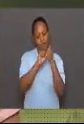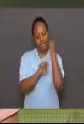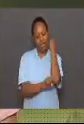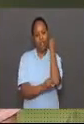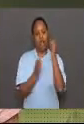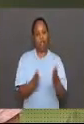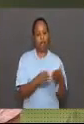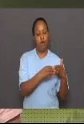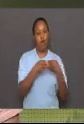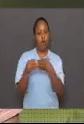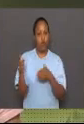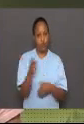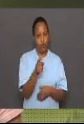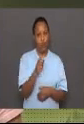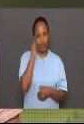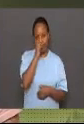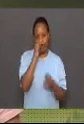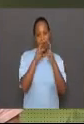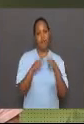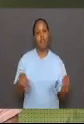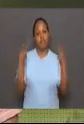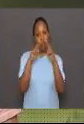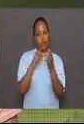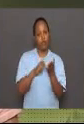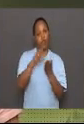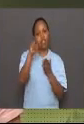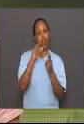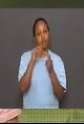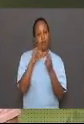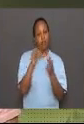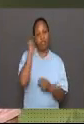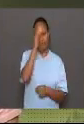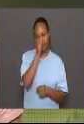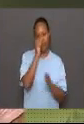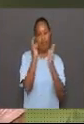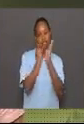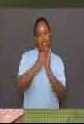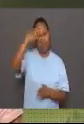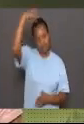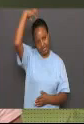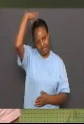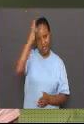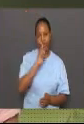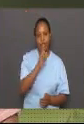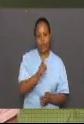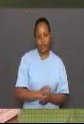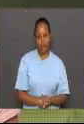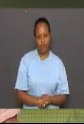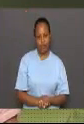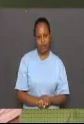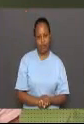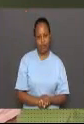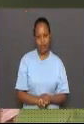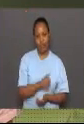principles of the Federal Democratic Republic of Ethiopia Constitution.